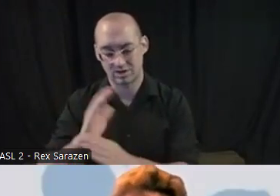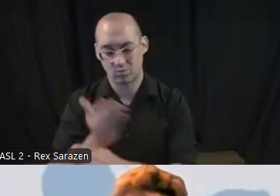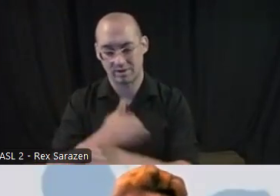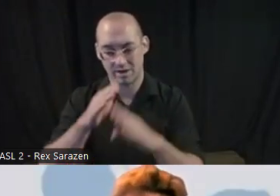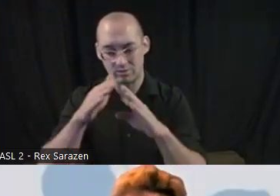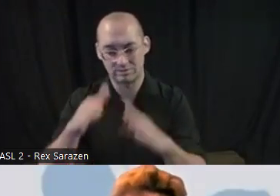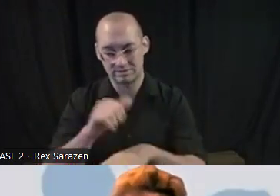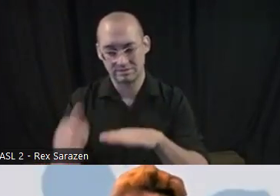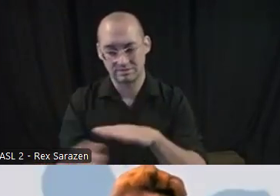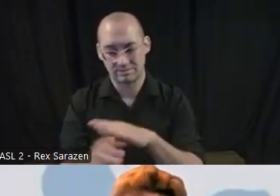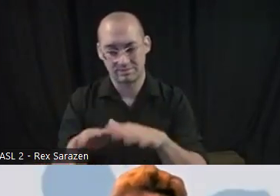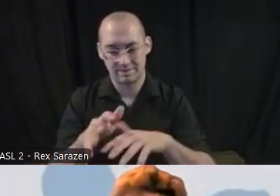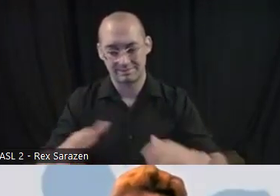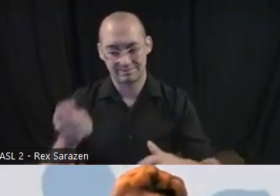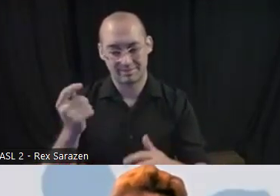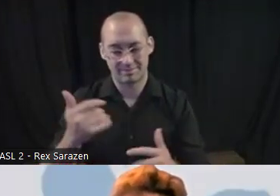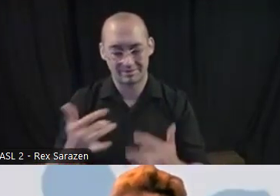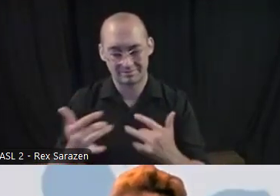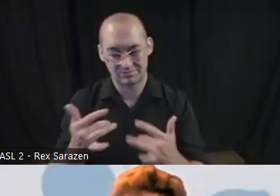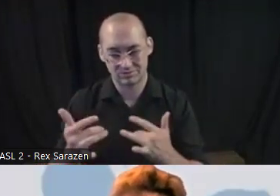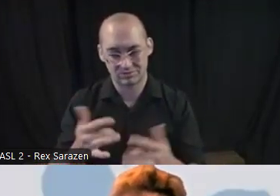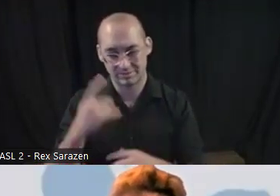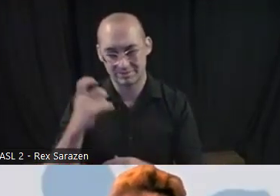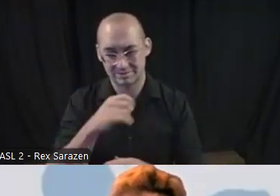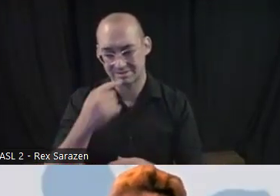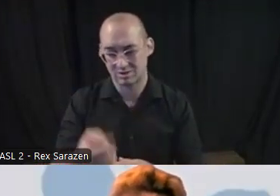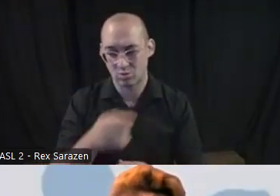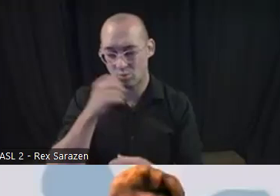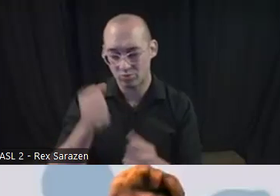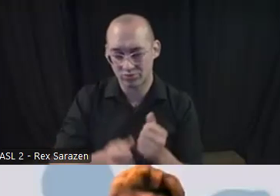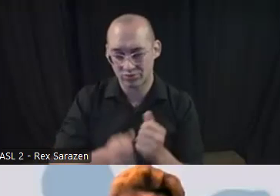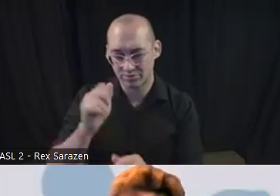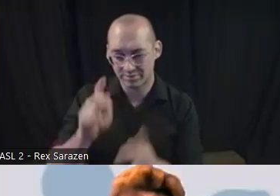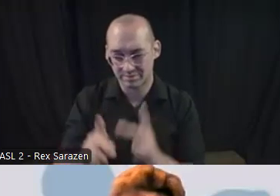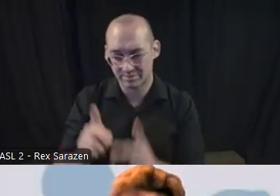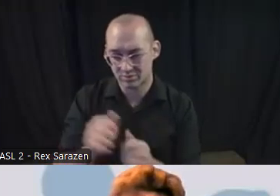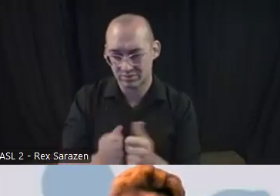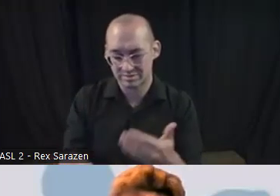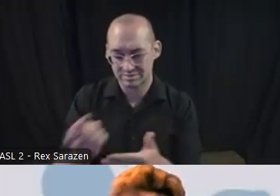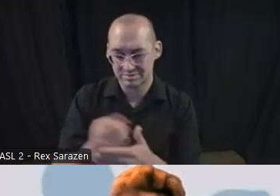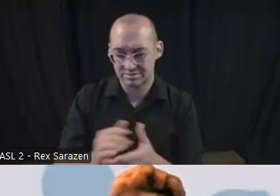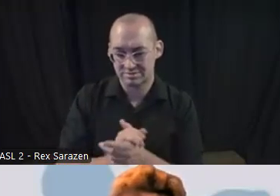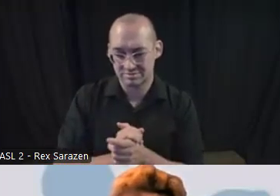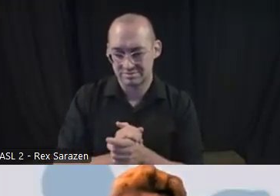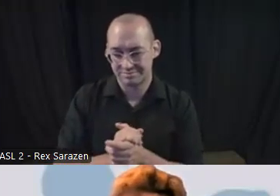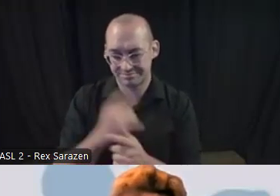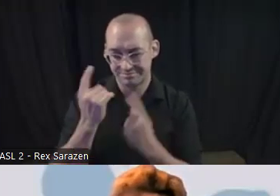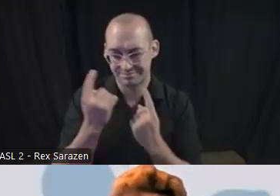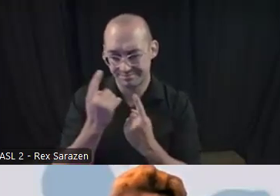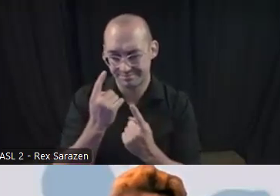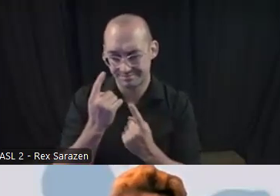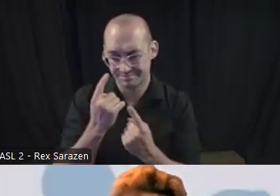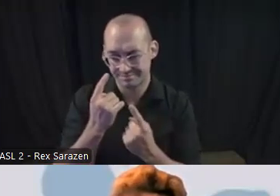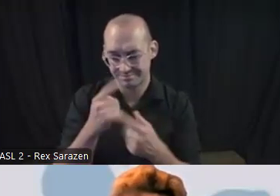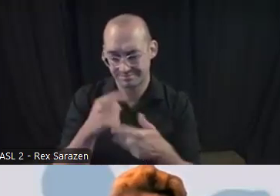was a little worried because I kept saying older adults or people disabled adults, and I kept thinking, what about